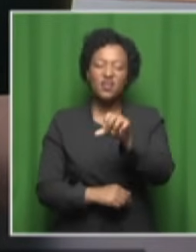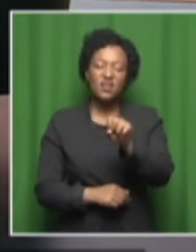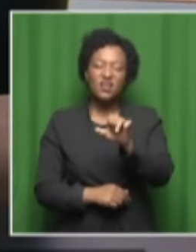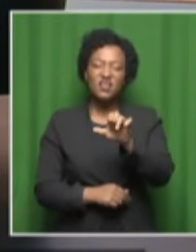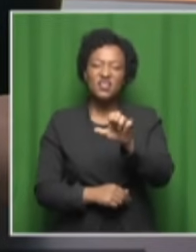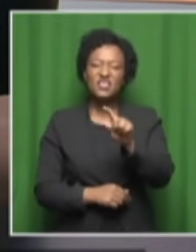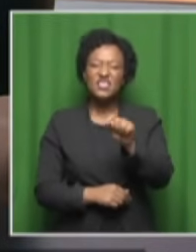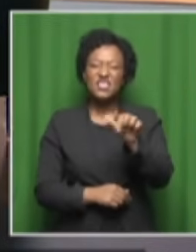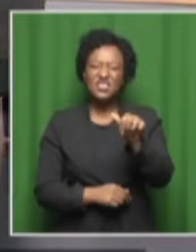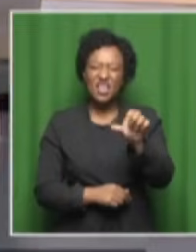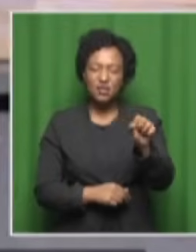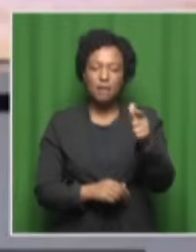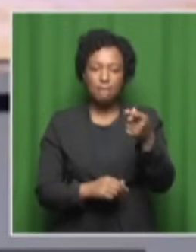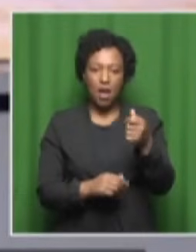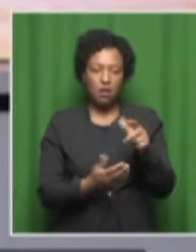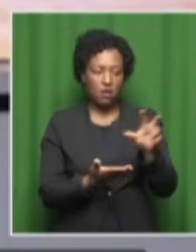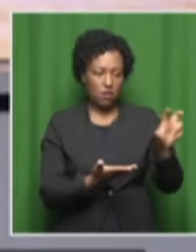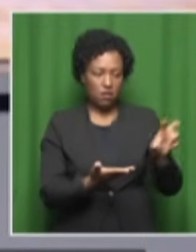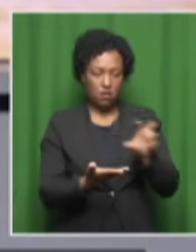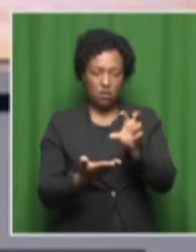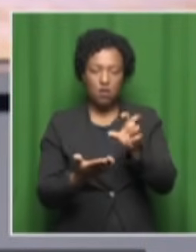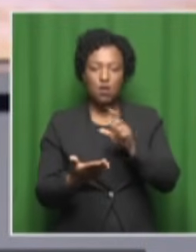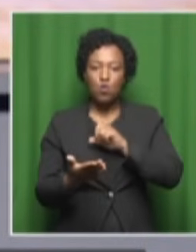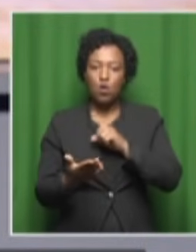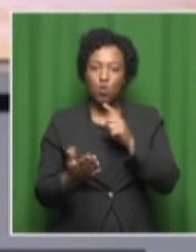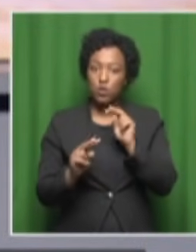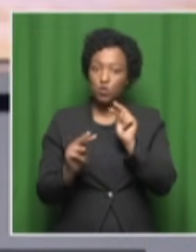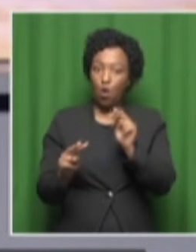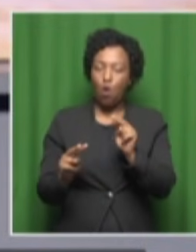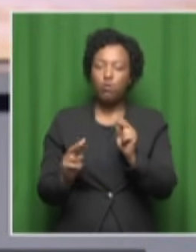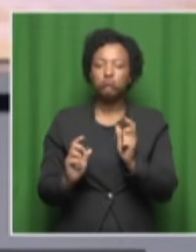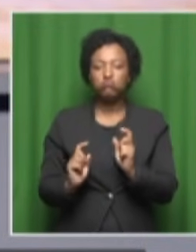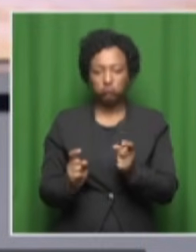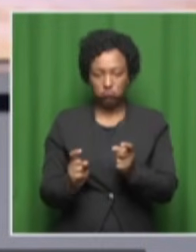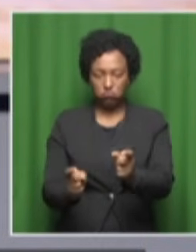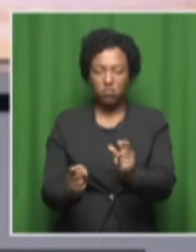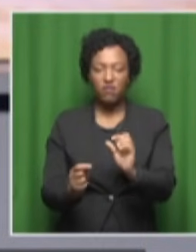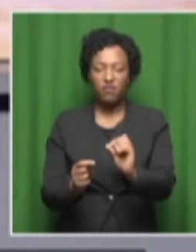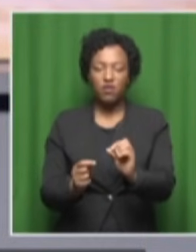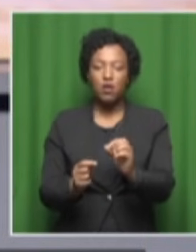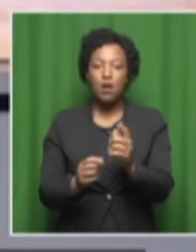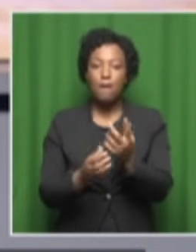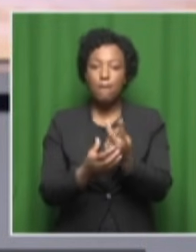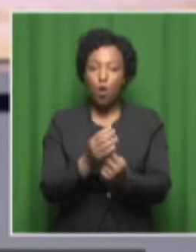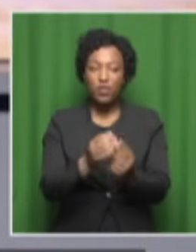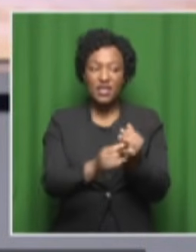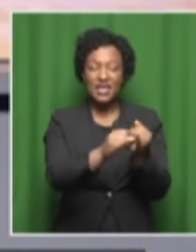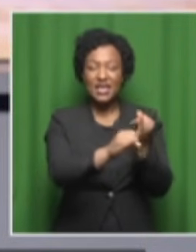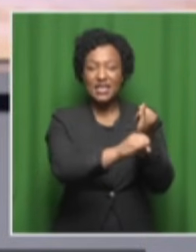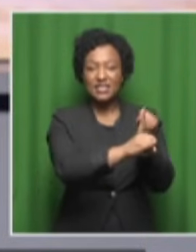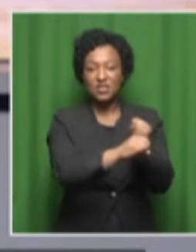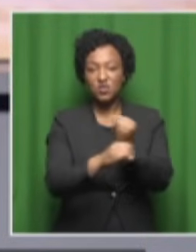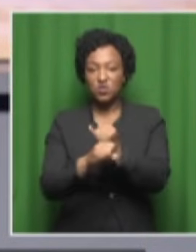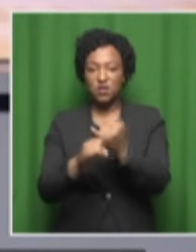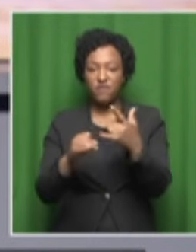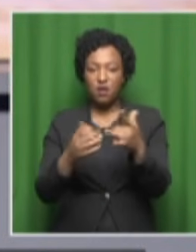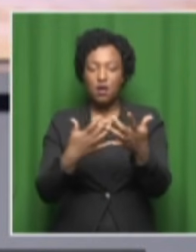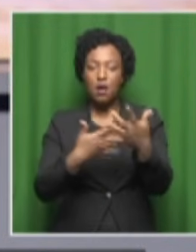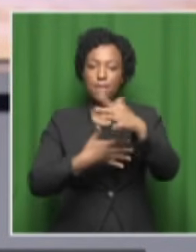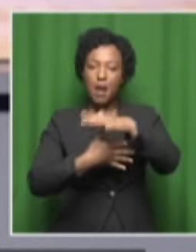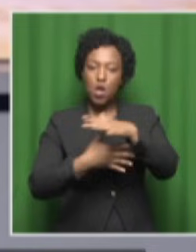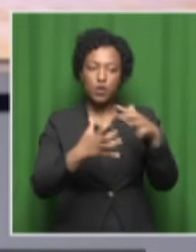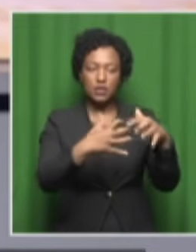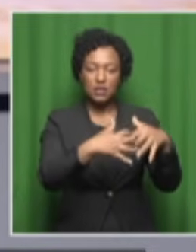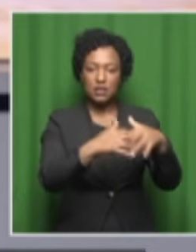We see this as much more urgent than some of the priorities that both institutions had set themselves. The minister